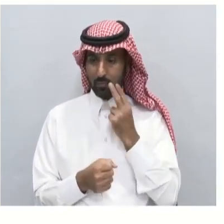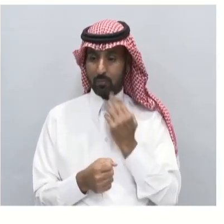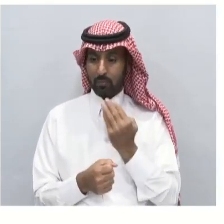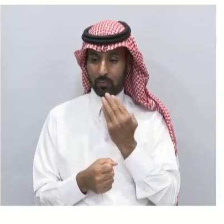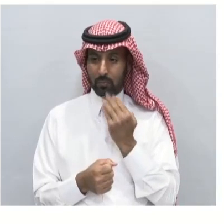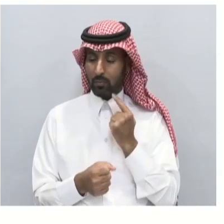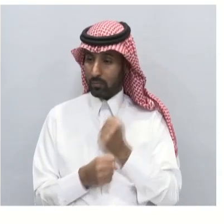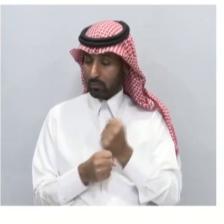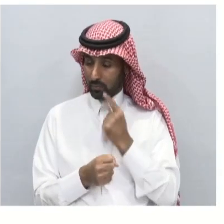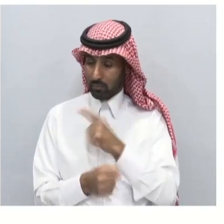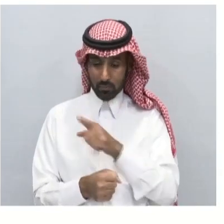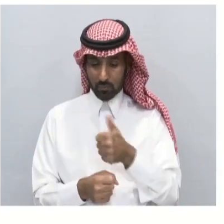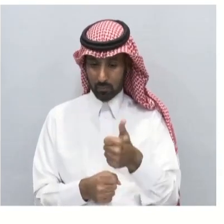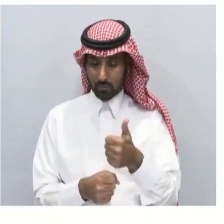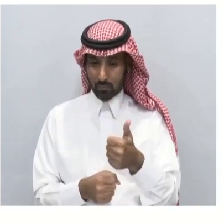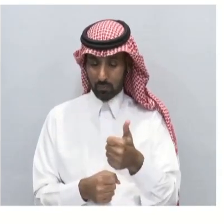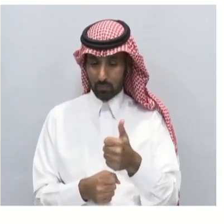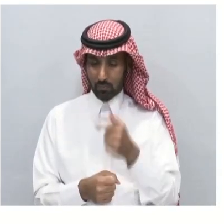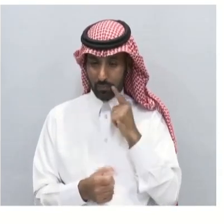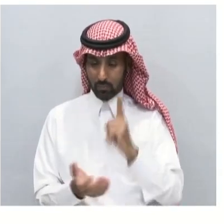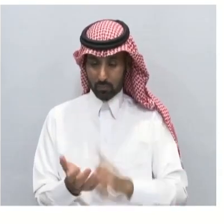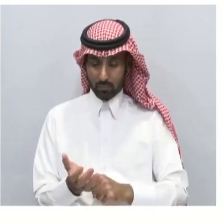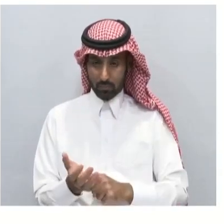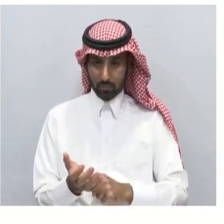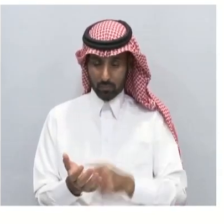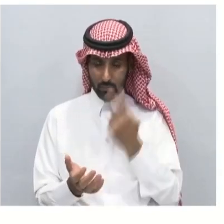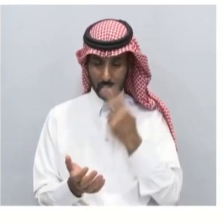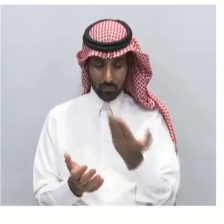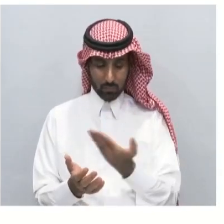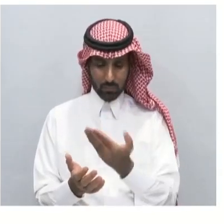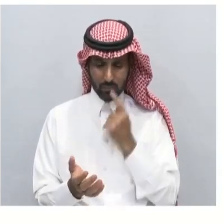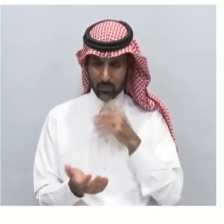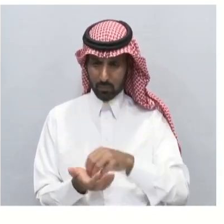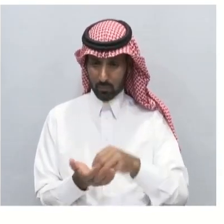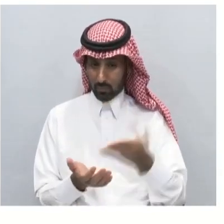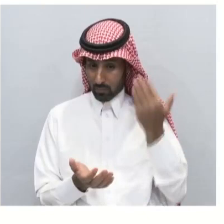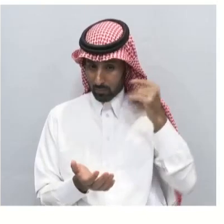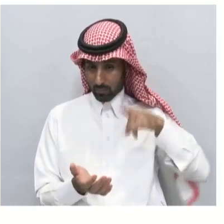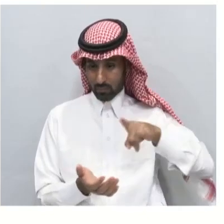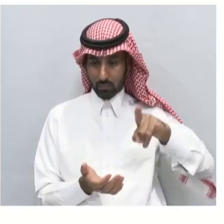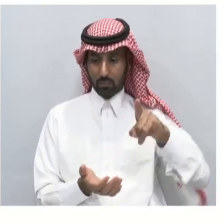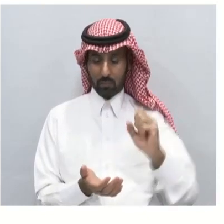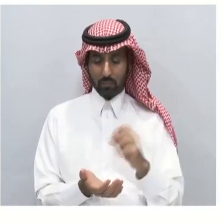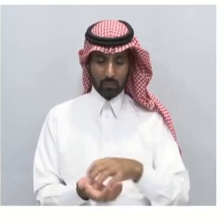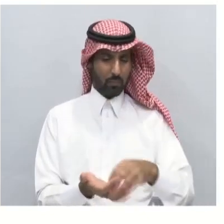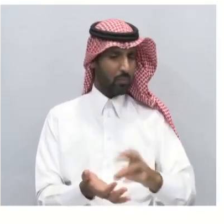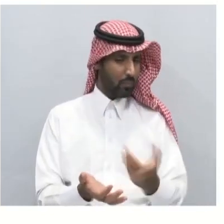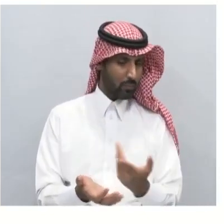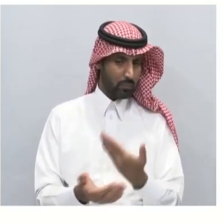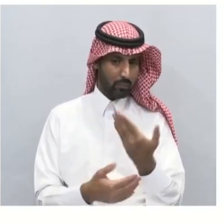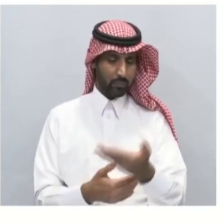way. Number two, be sure to read about a place before you travel